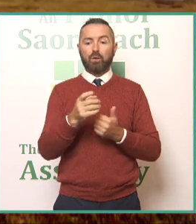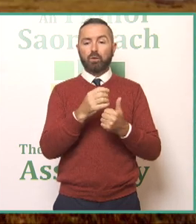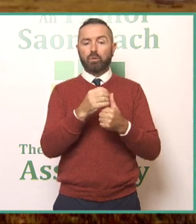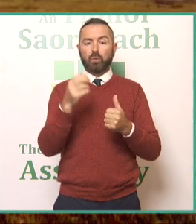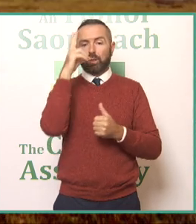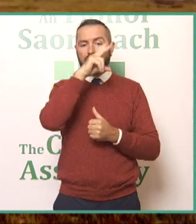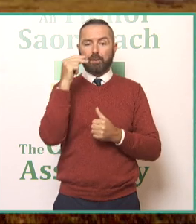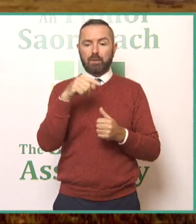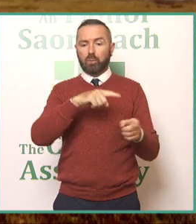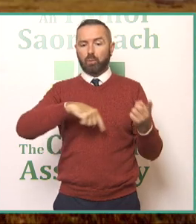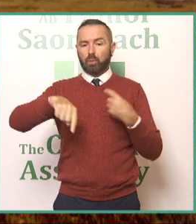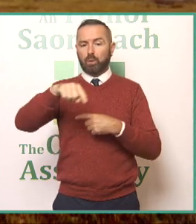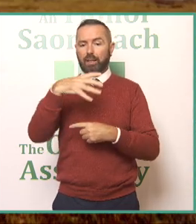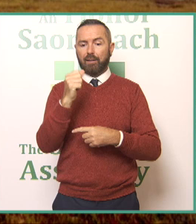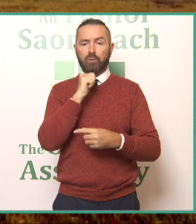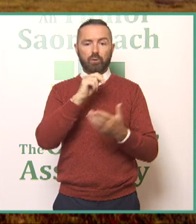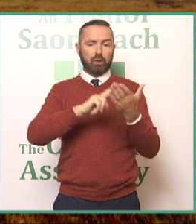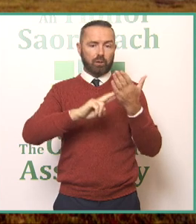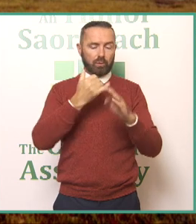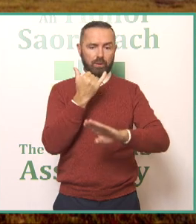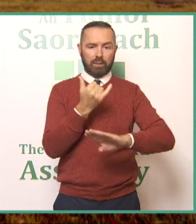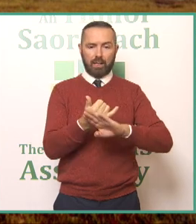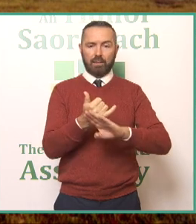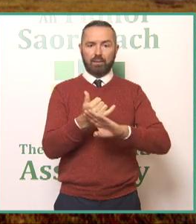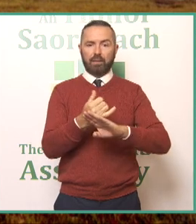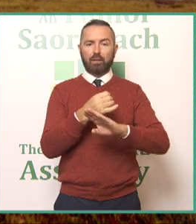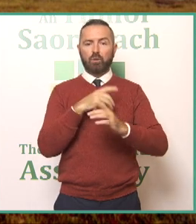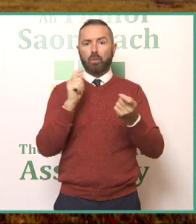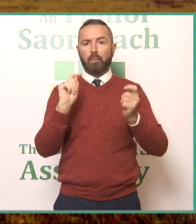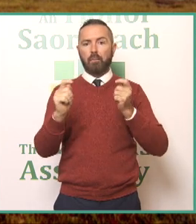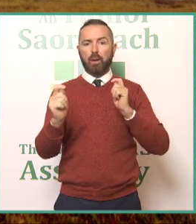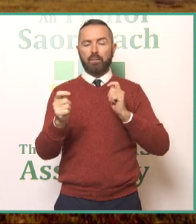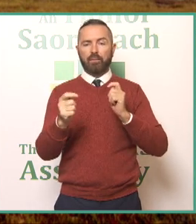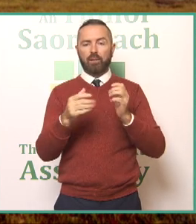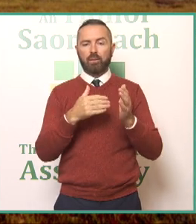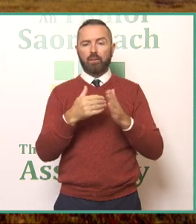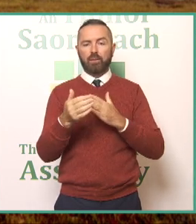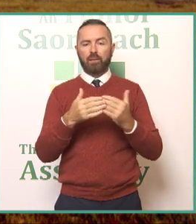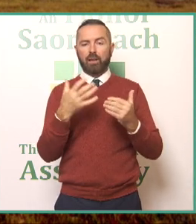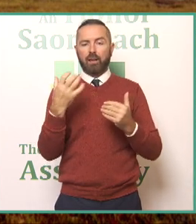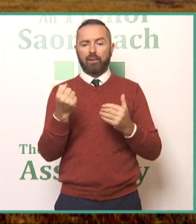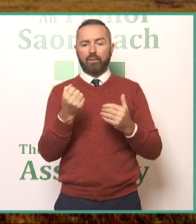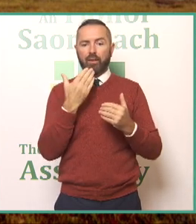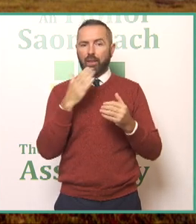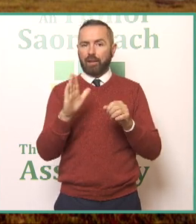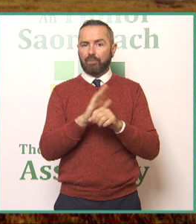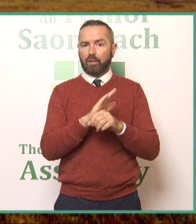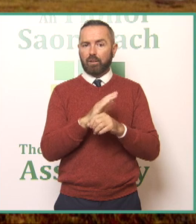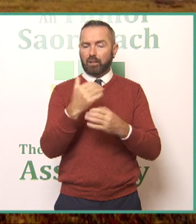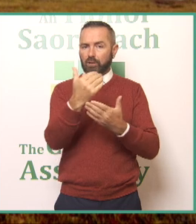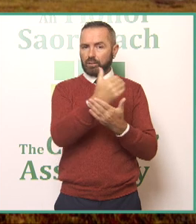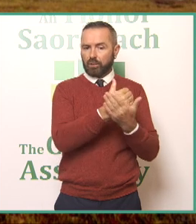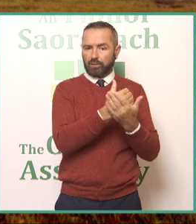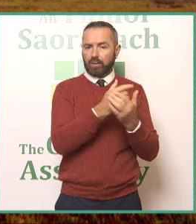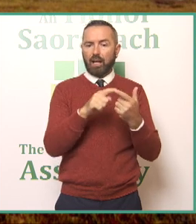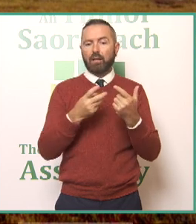examples that we haven't used to or modified greatly, we have thankfully conserved, and